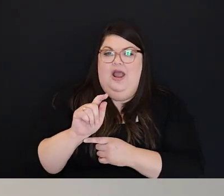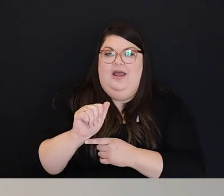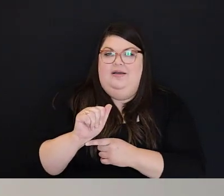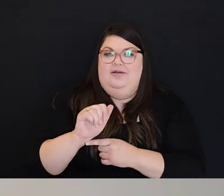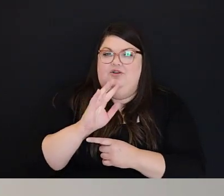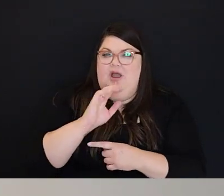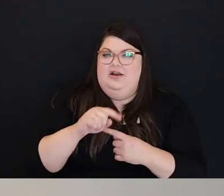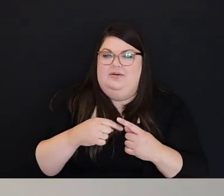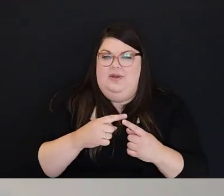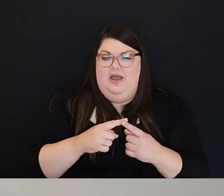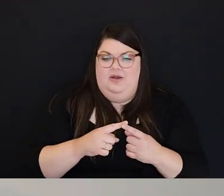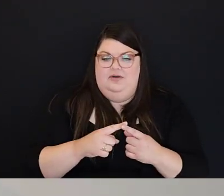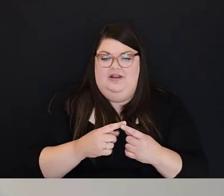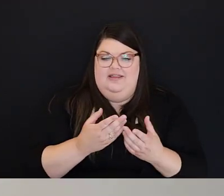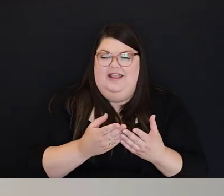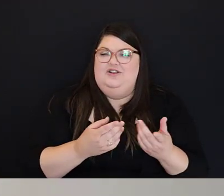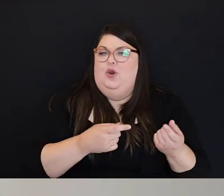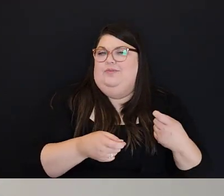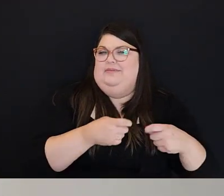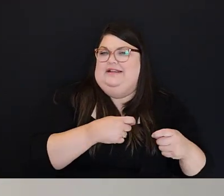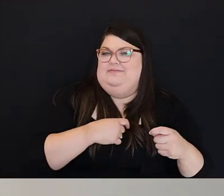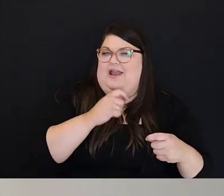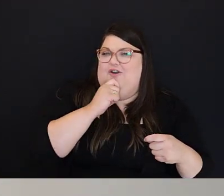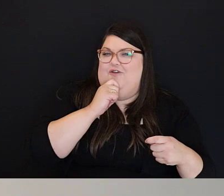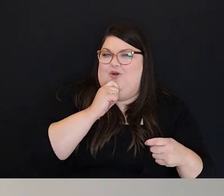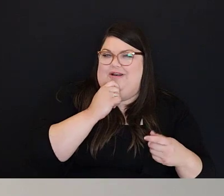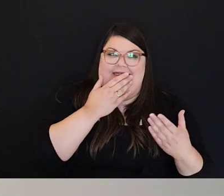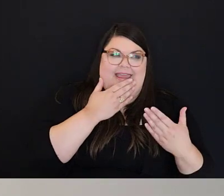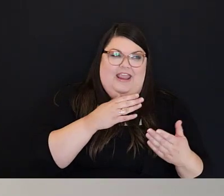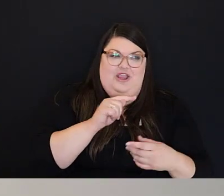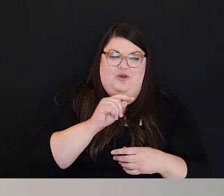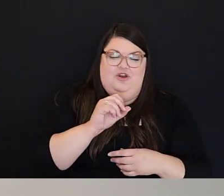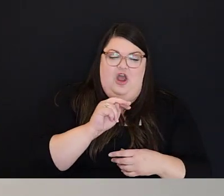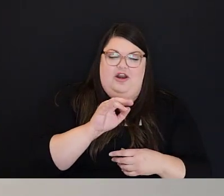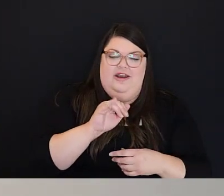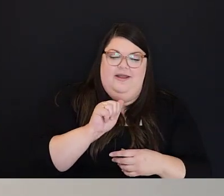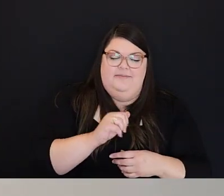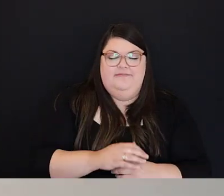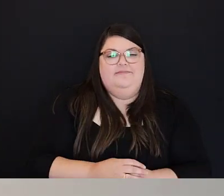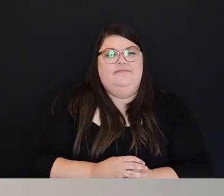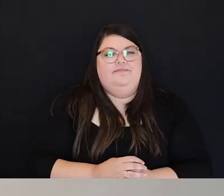a work from, thanks. Thank you, Tanya.